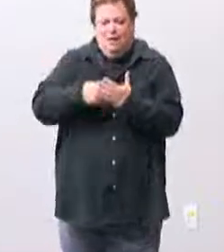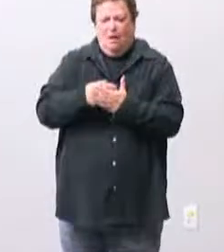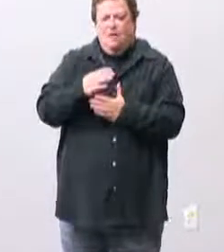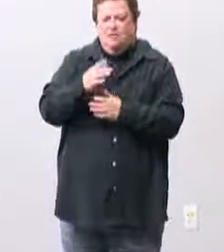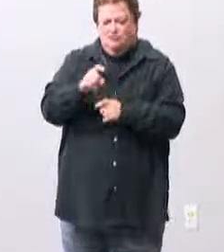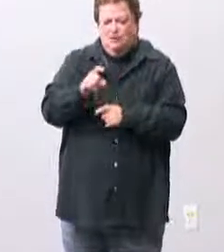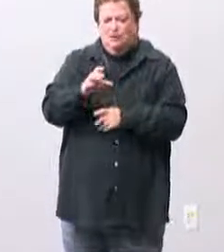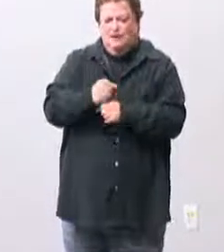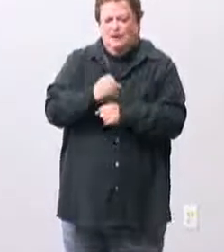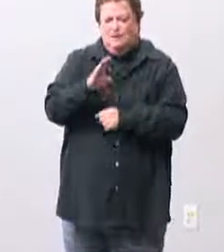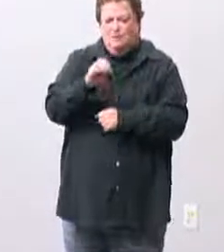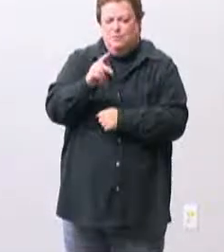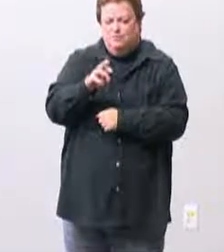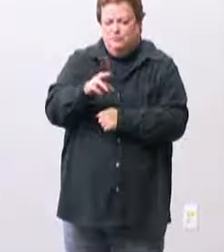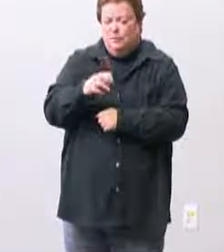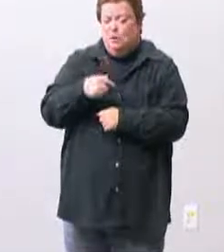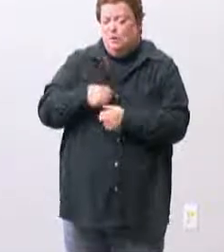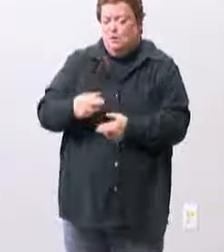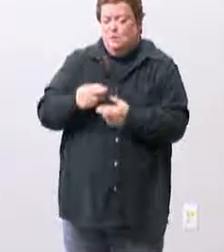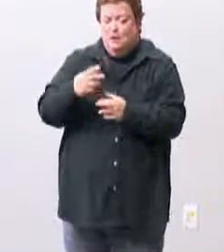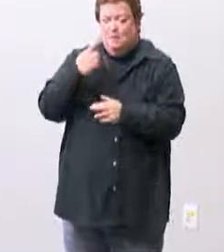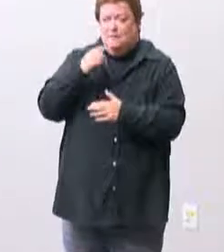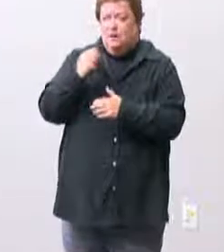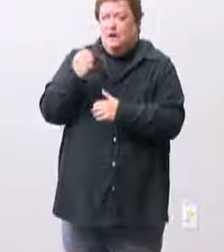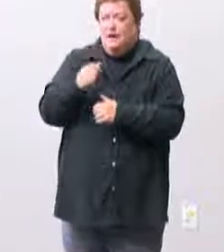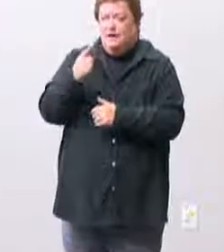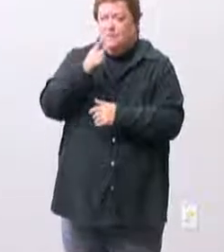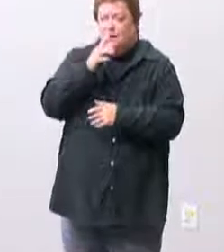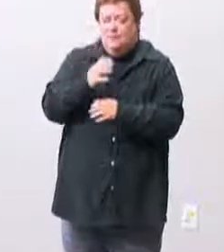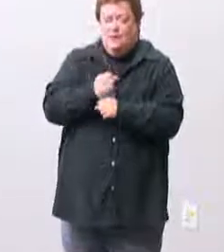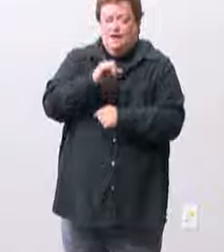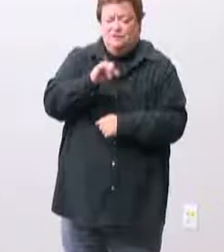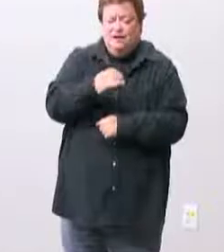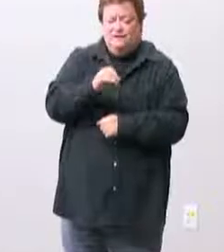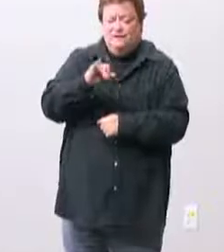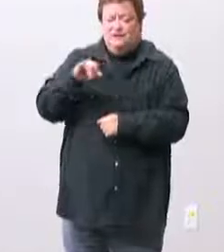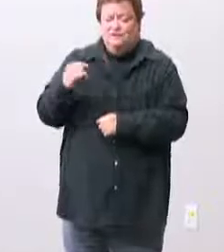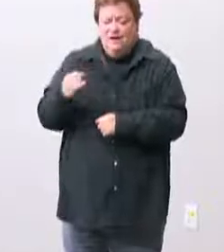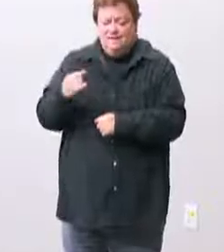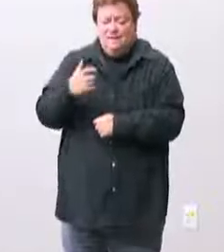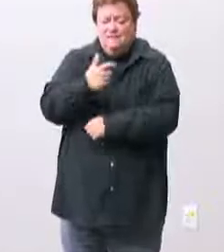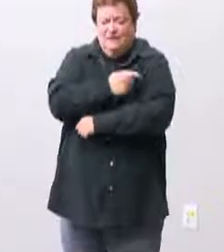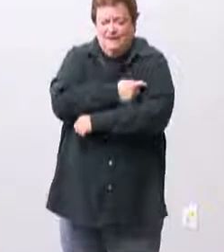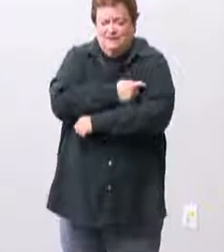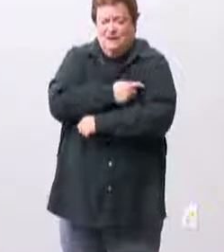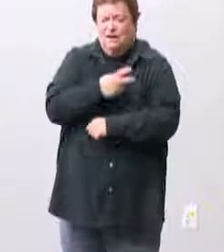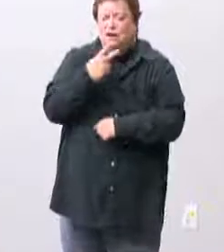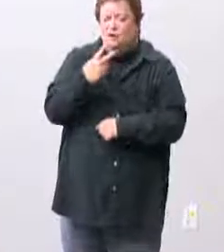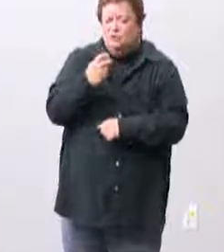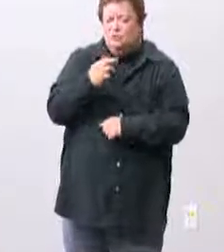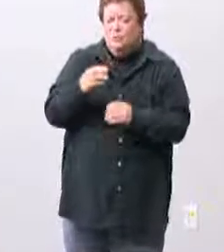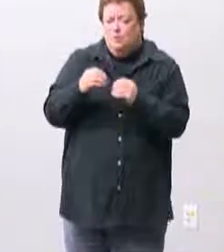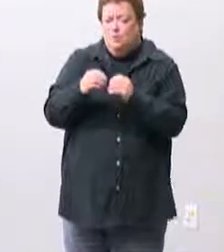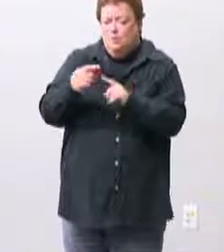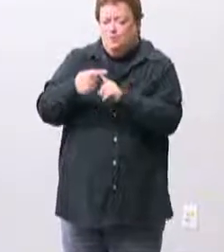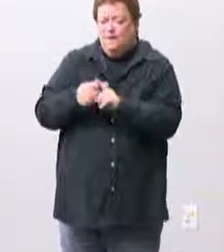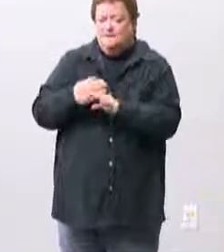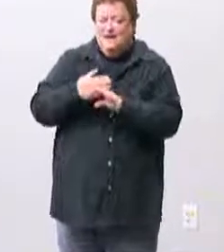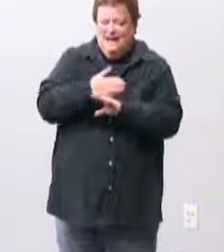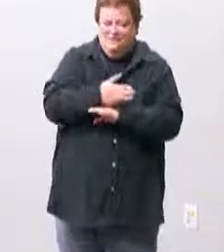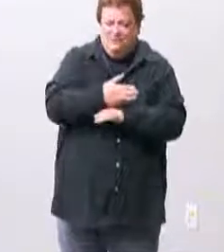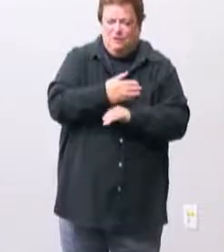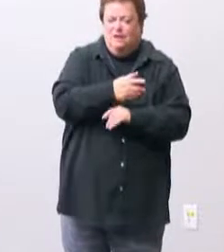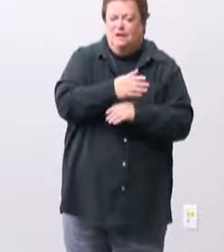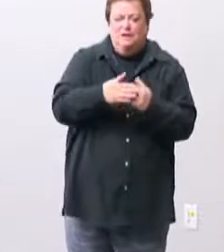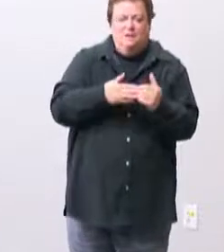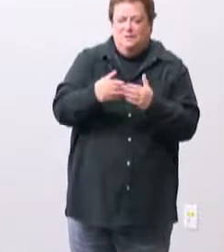also recommended for everyone who received Johnson & Johnson vaccine 2 or more months after the initial dose,